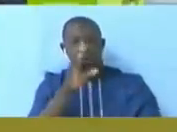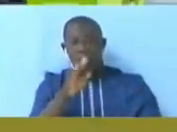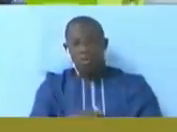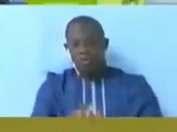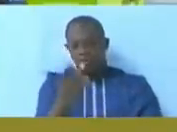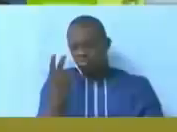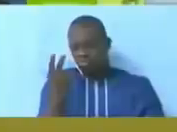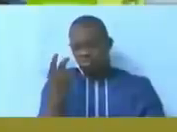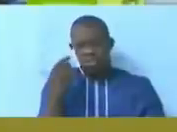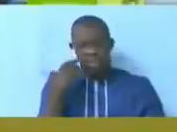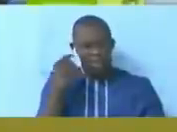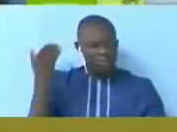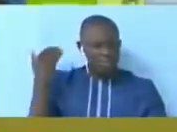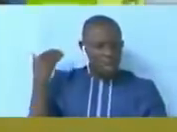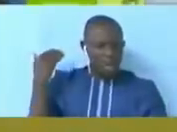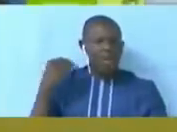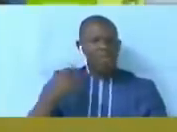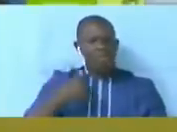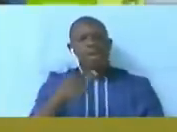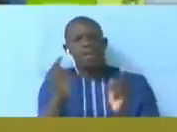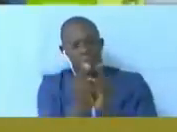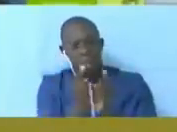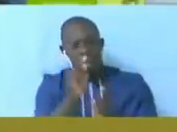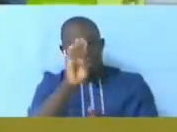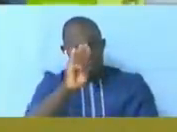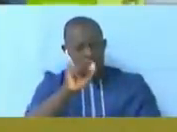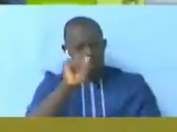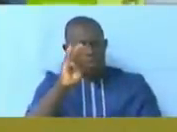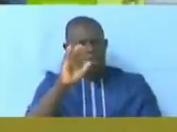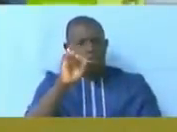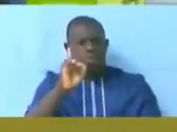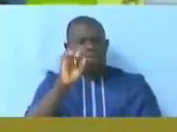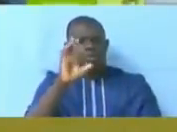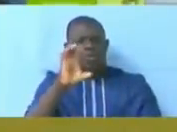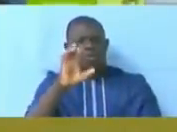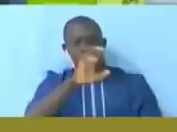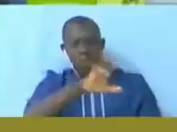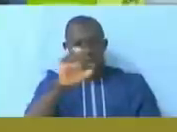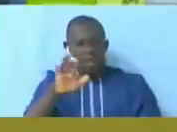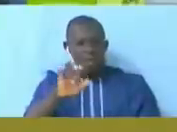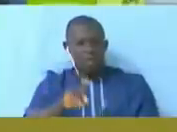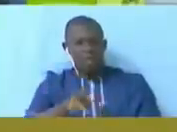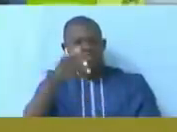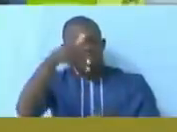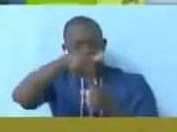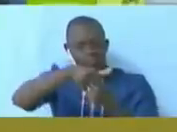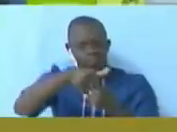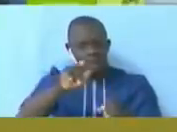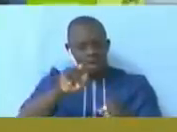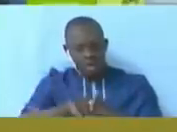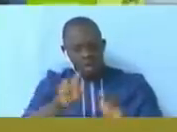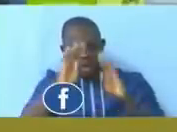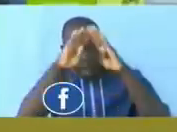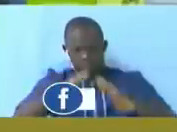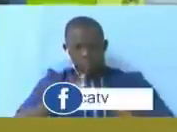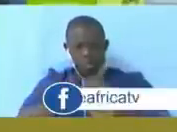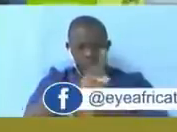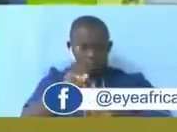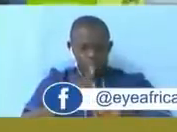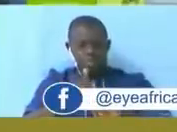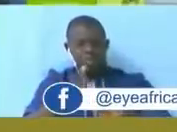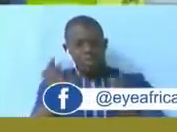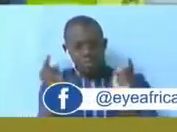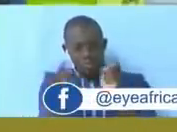Babakar at the petrol station. Akonye kuwa fango Kenya tilifula komanto, nate Babakar fango benta